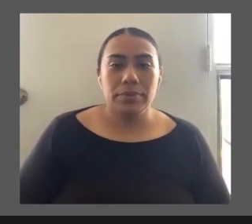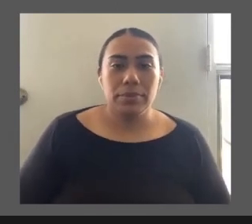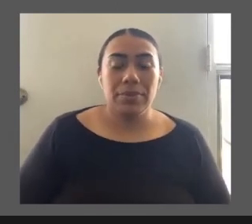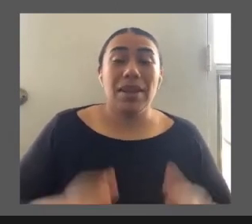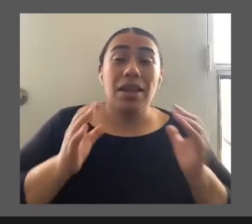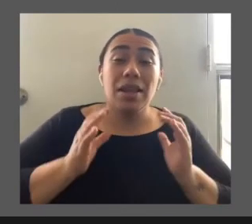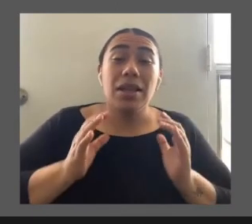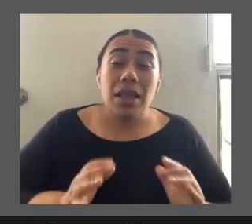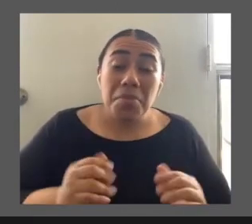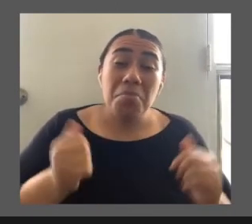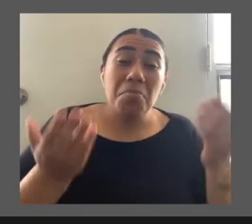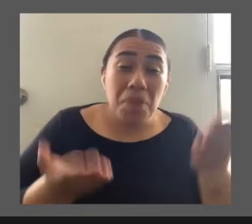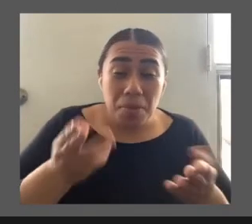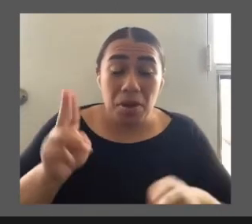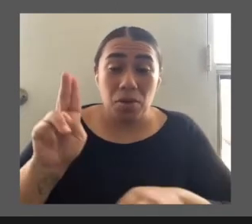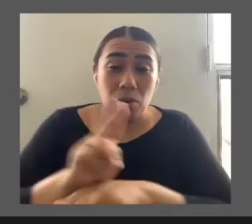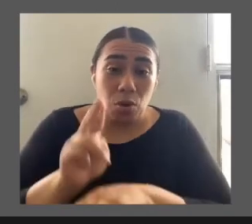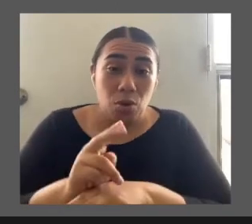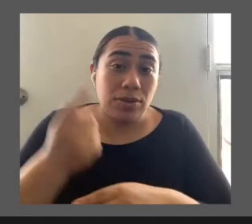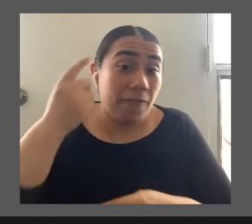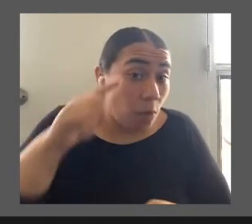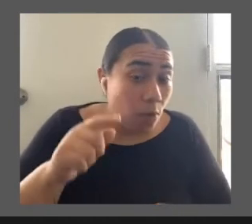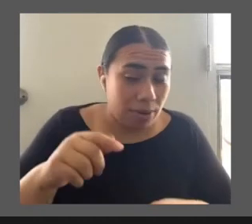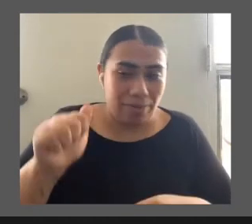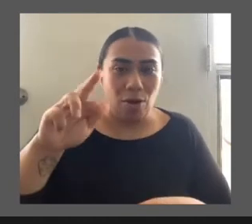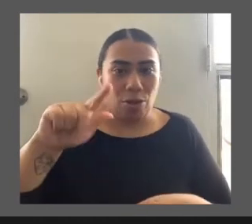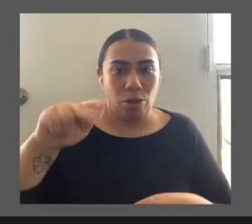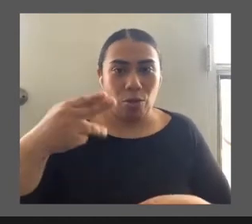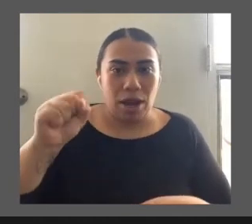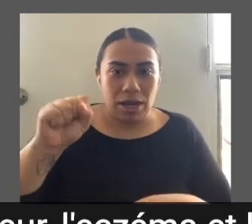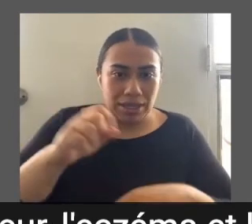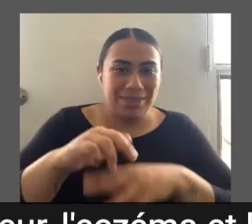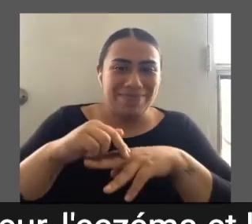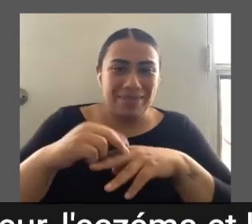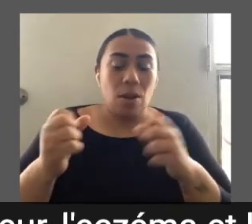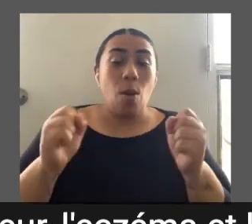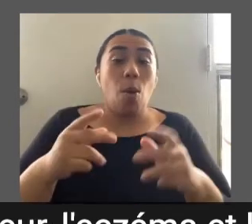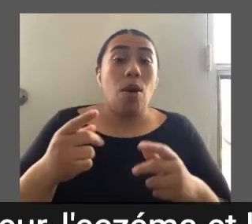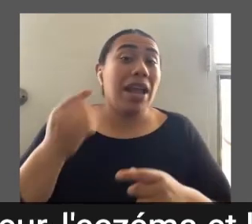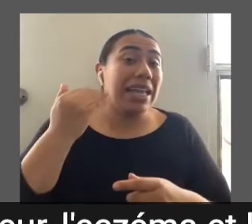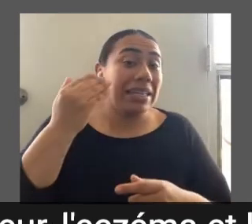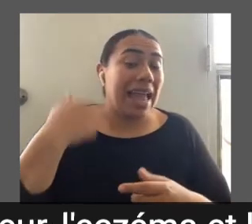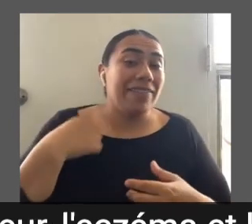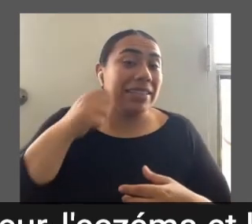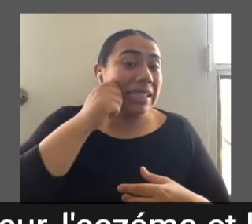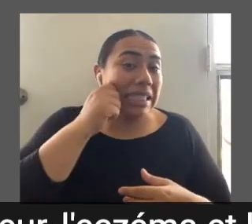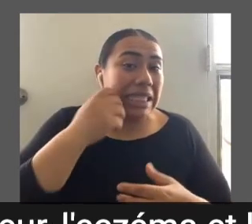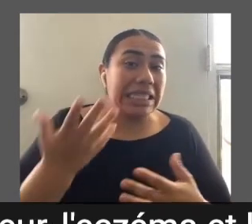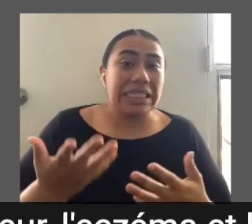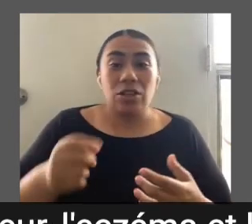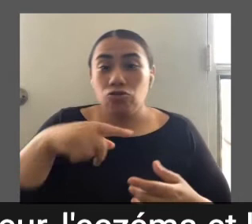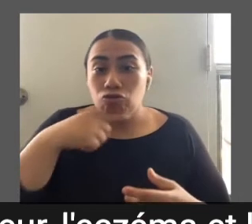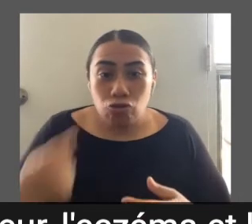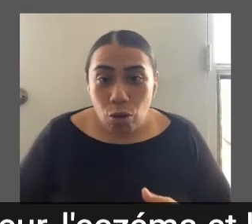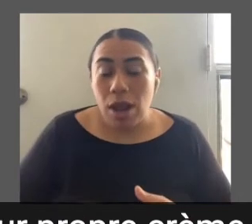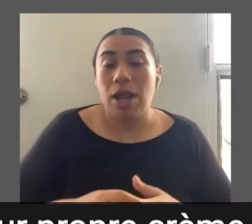package. Patients may use topicals for conditions such as arthritis, pain relief, eczema, and